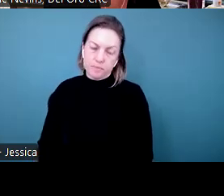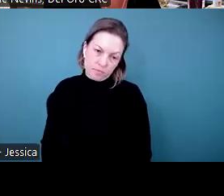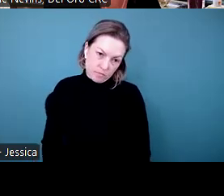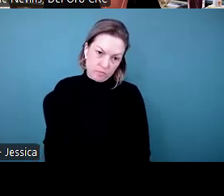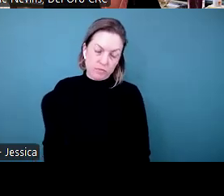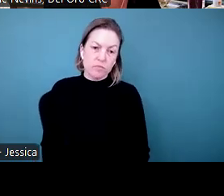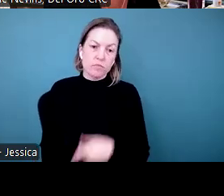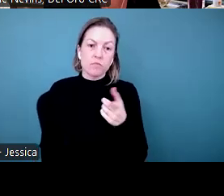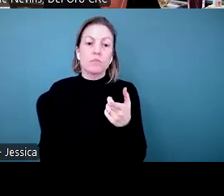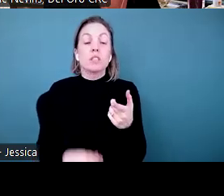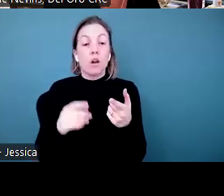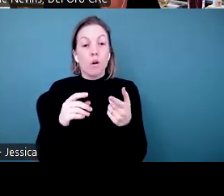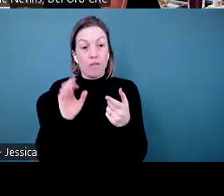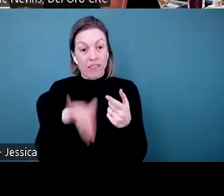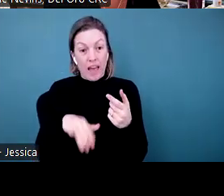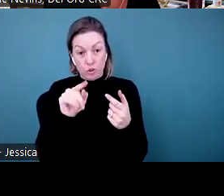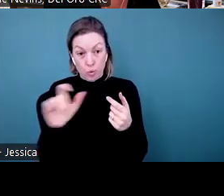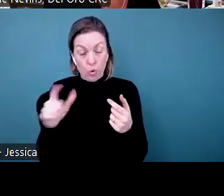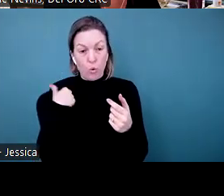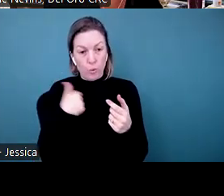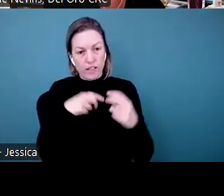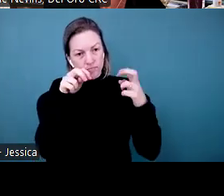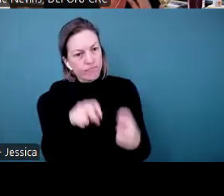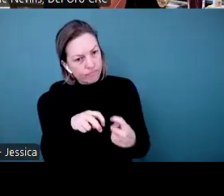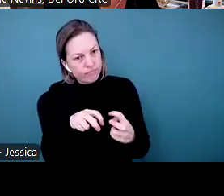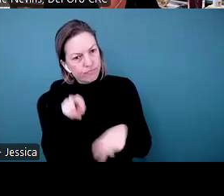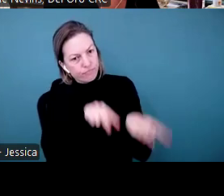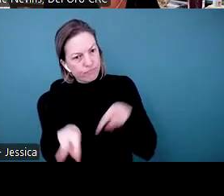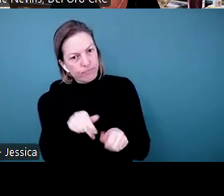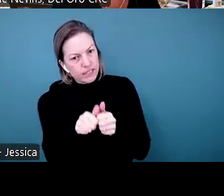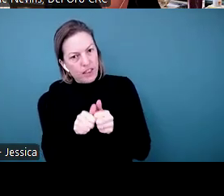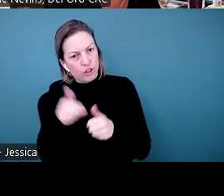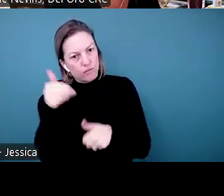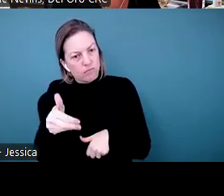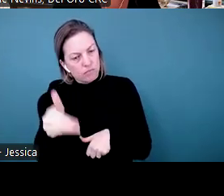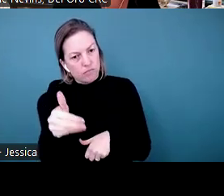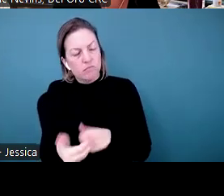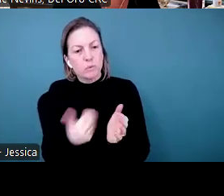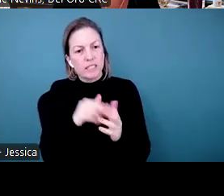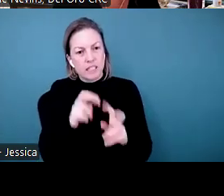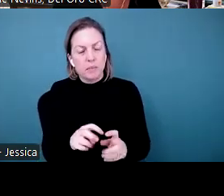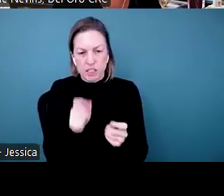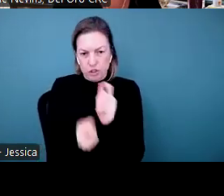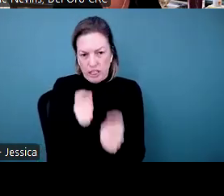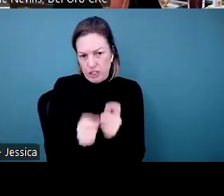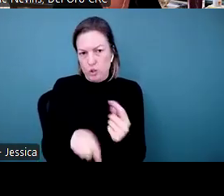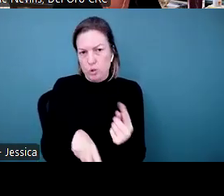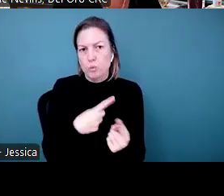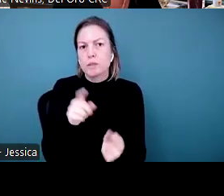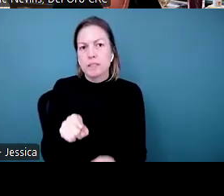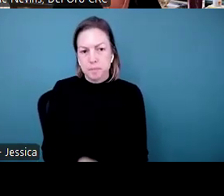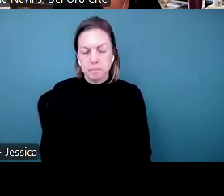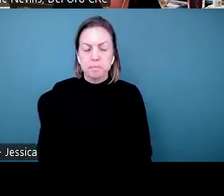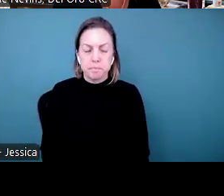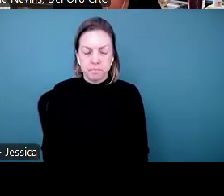tool together at the periodic reassessment and revamp it as needed